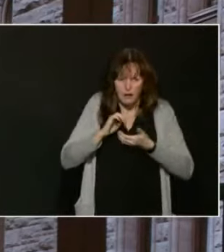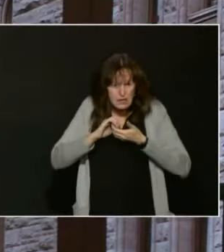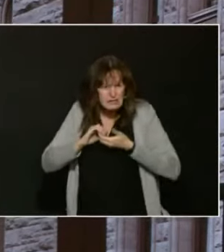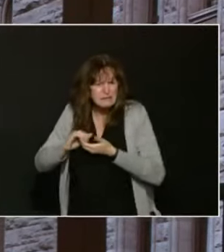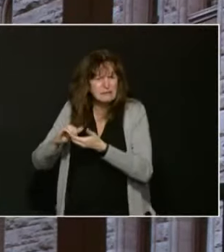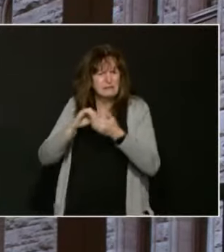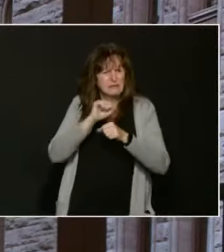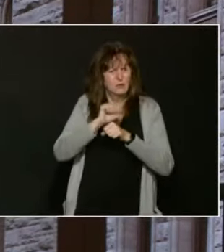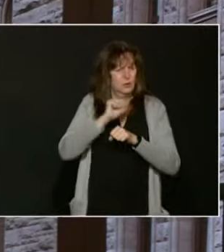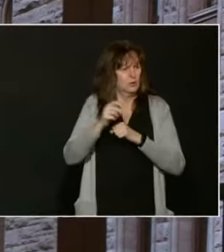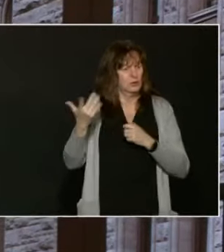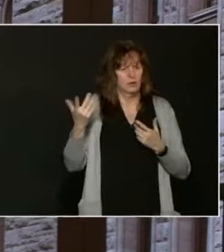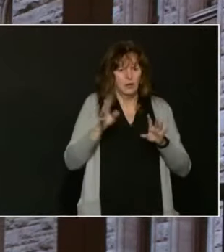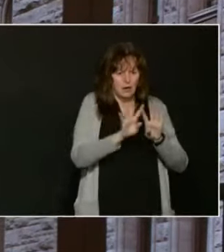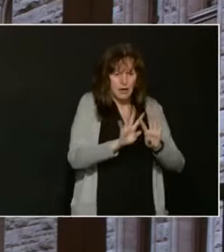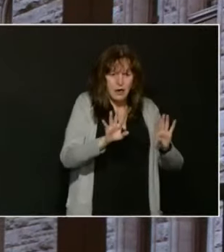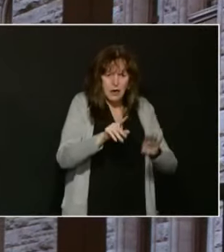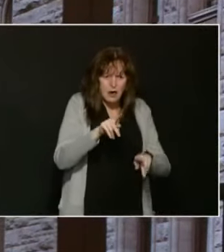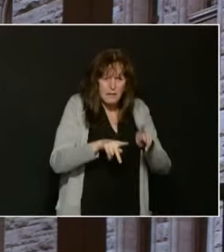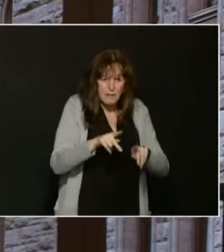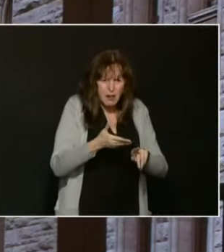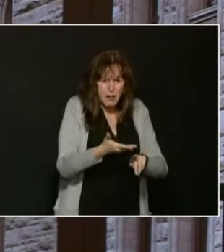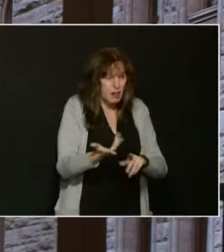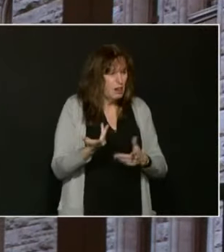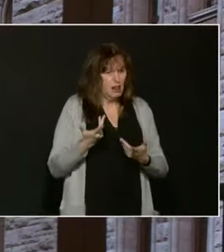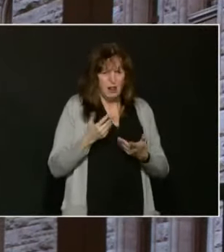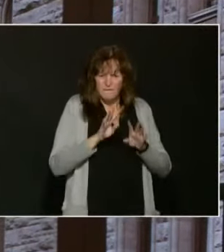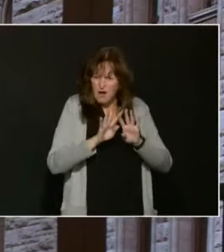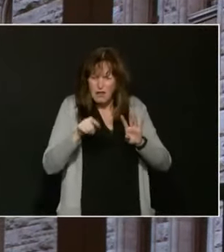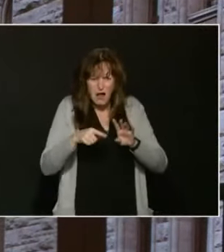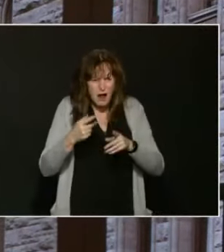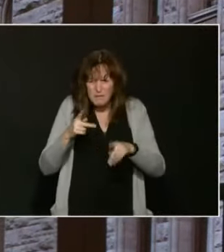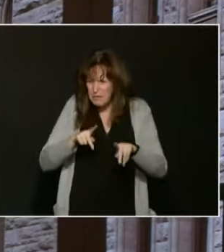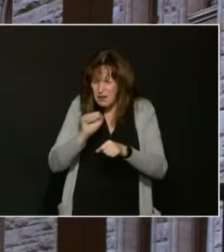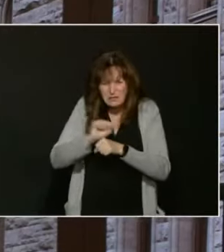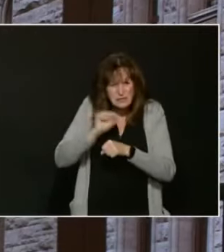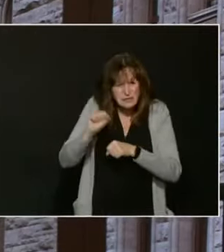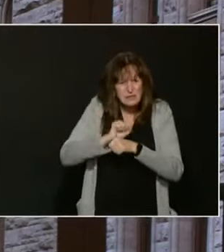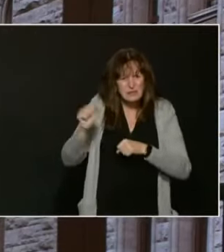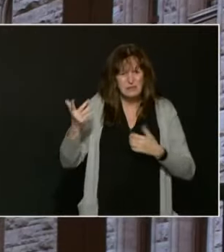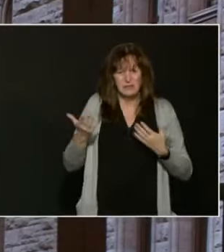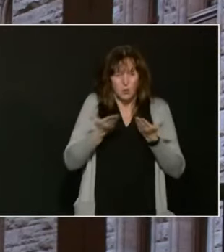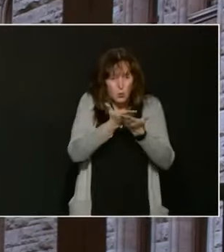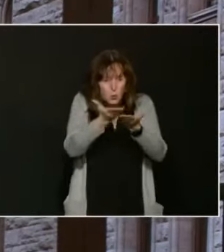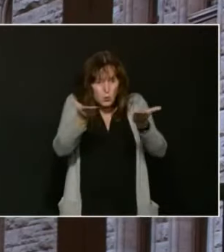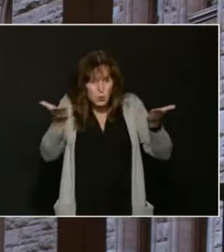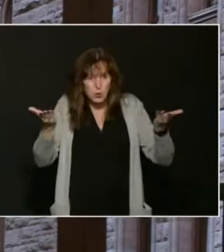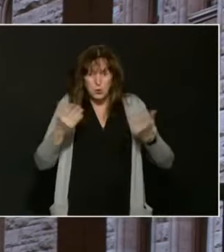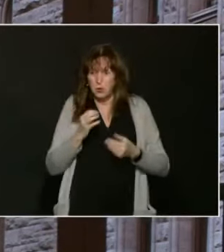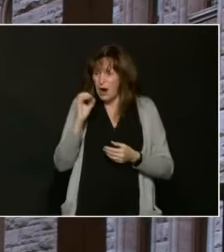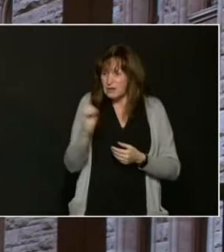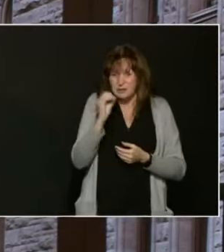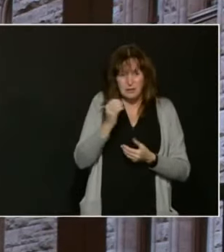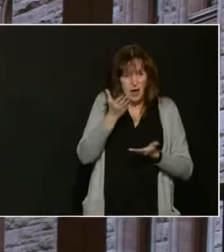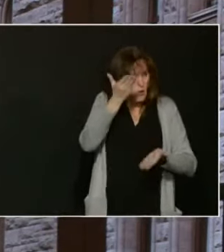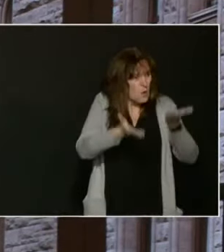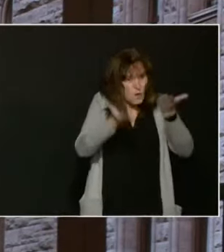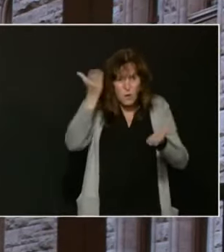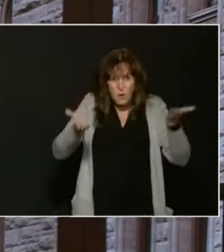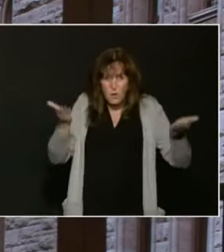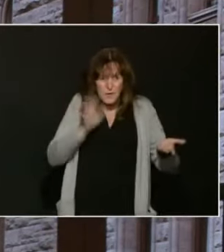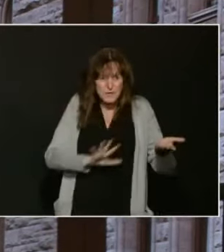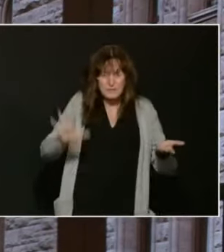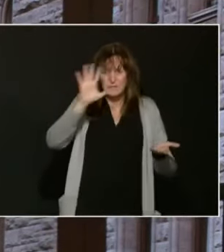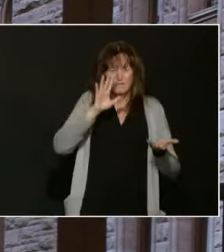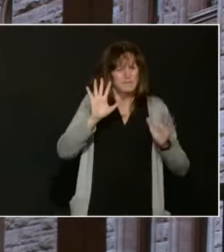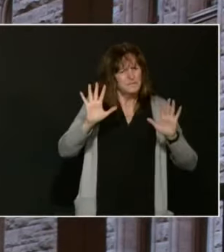responders, you, the public of Ontario, in all your different areas, full government response. This has not been any small task, and the